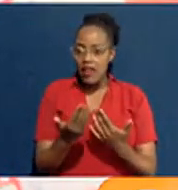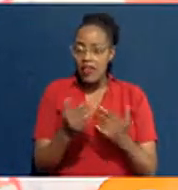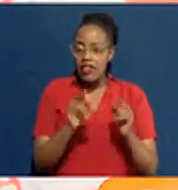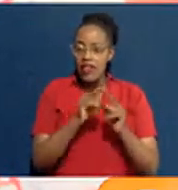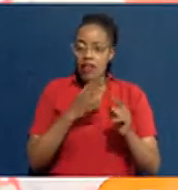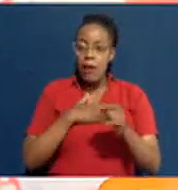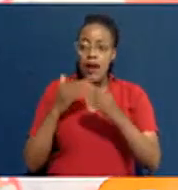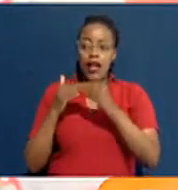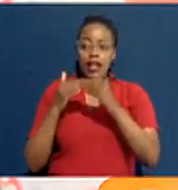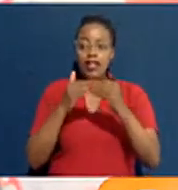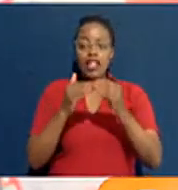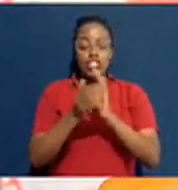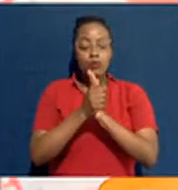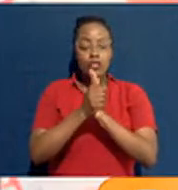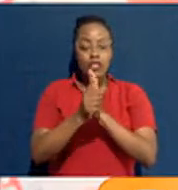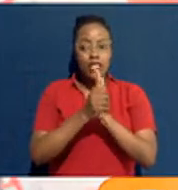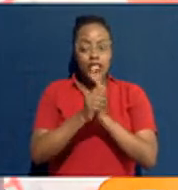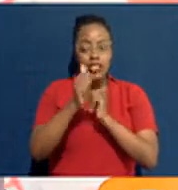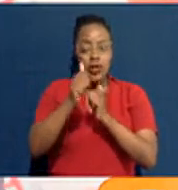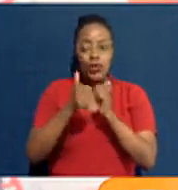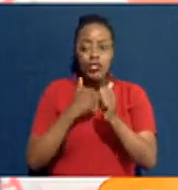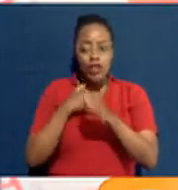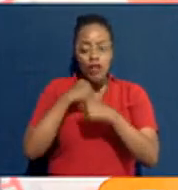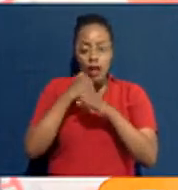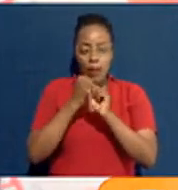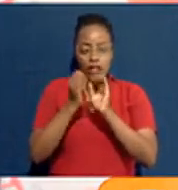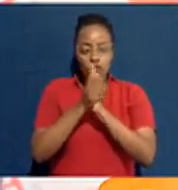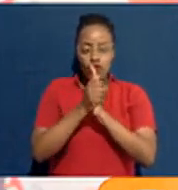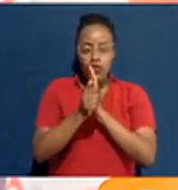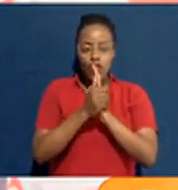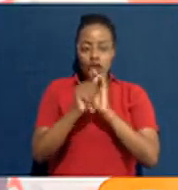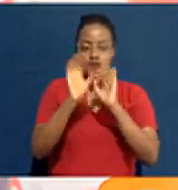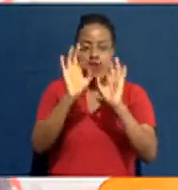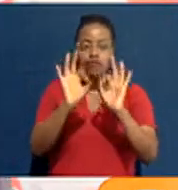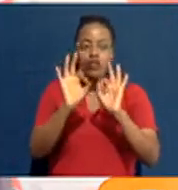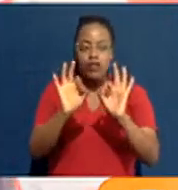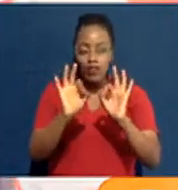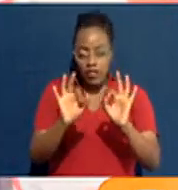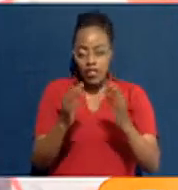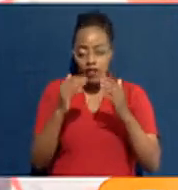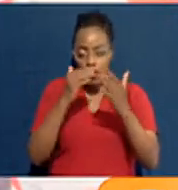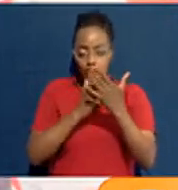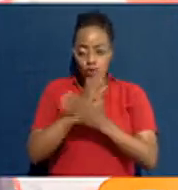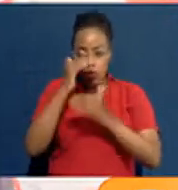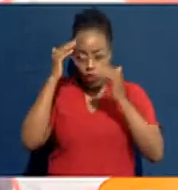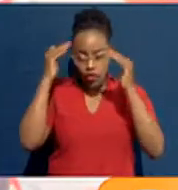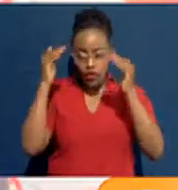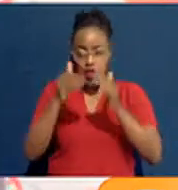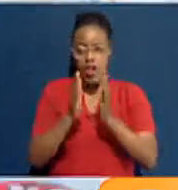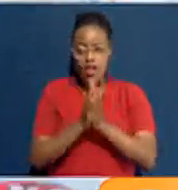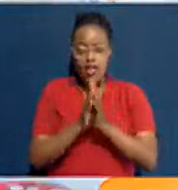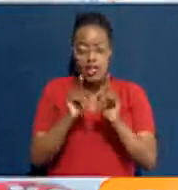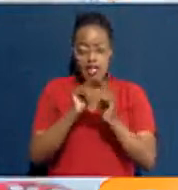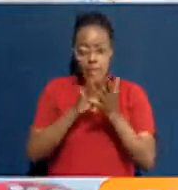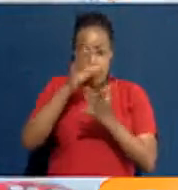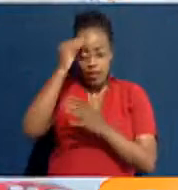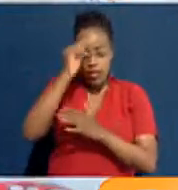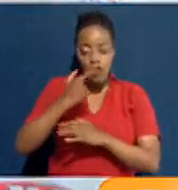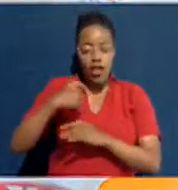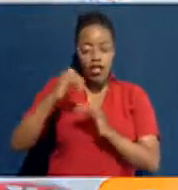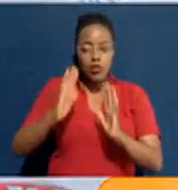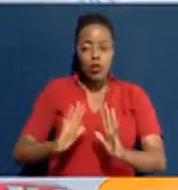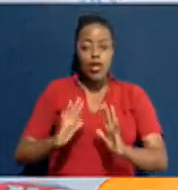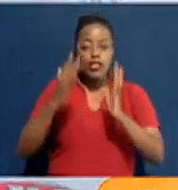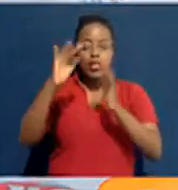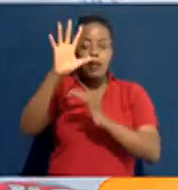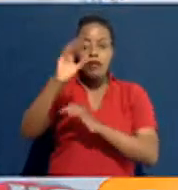my leadership skills were sharpened then. Throughout the Focus and as a student. We are celebrating 50